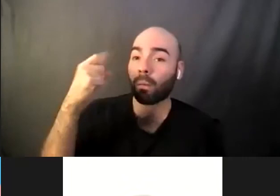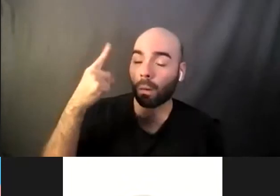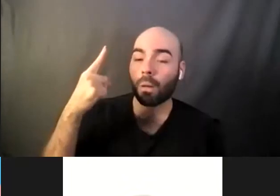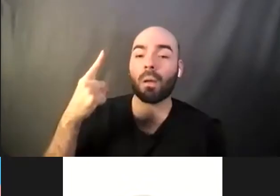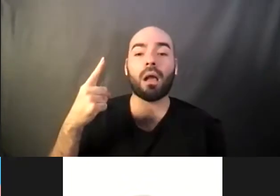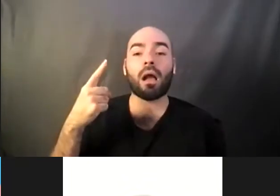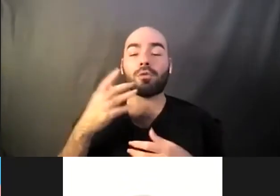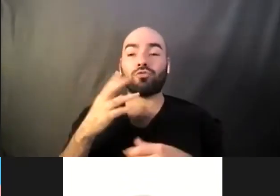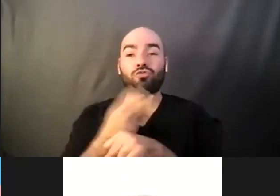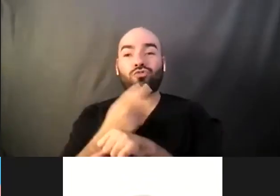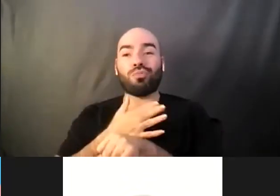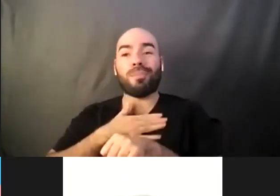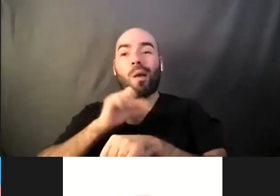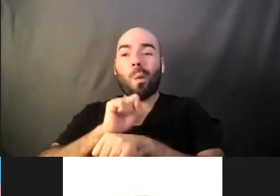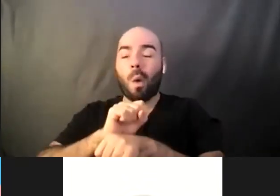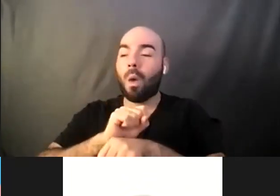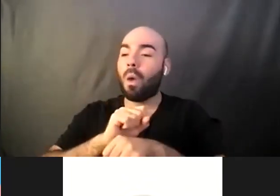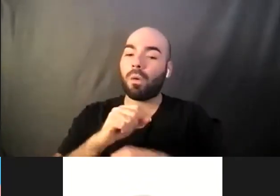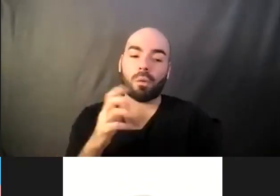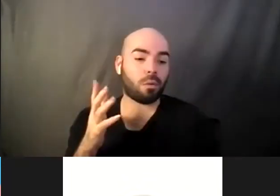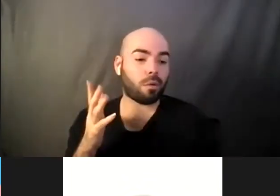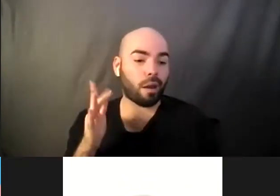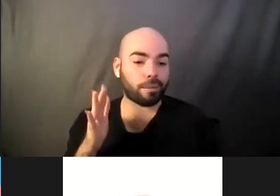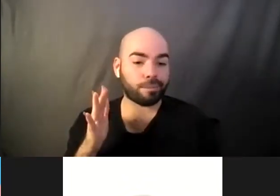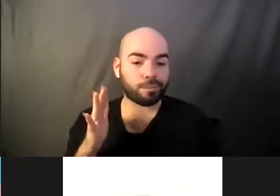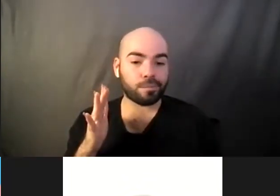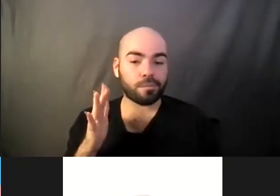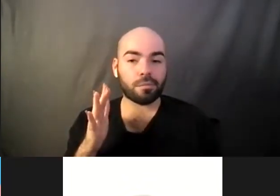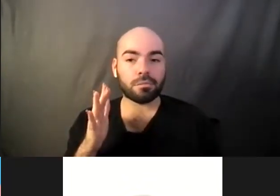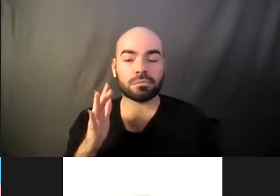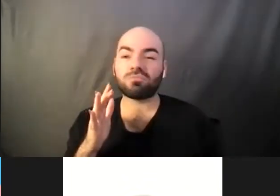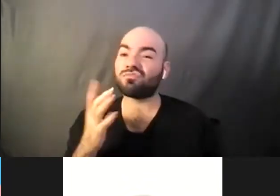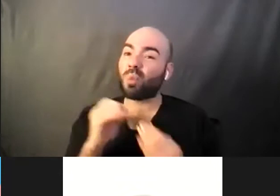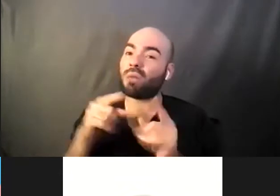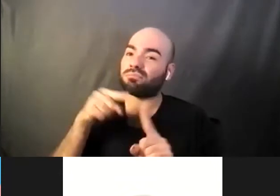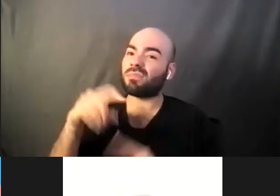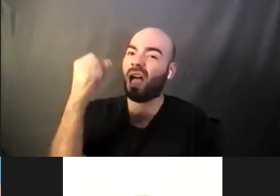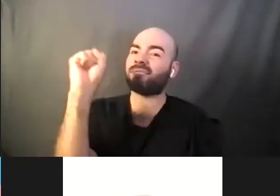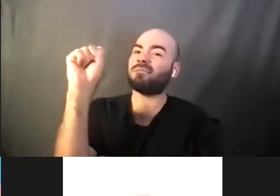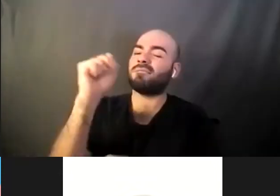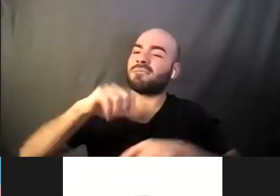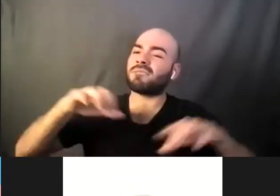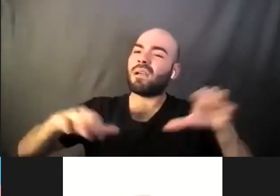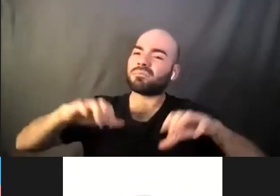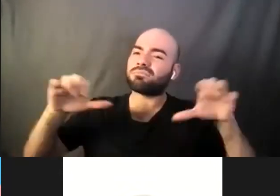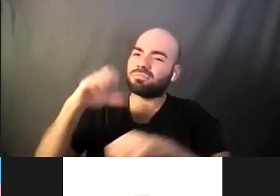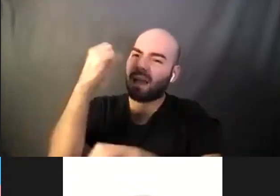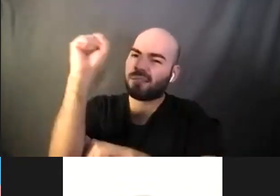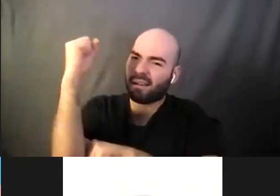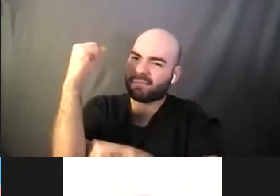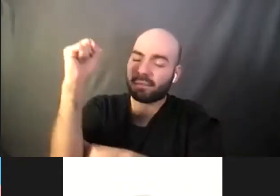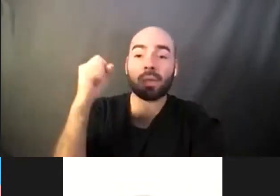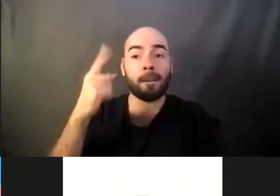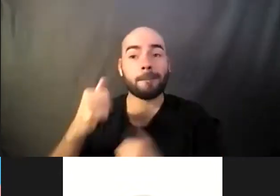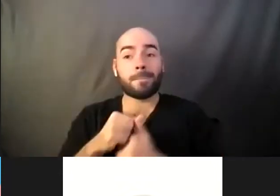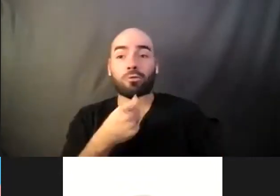work as a way to, in a way it's activist work, right? Most of the rooms that Chester and I